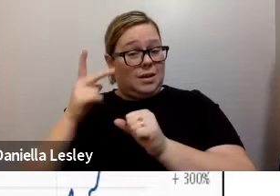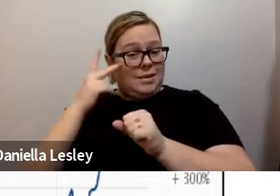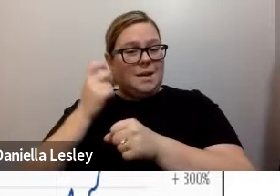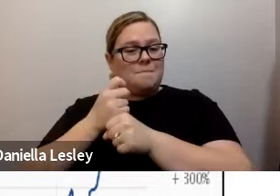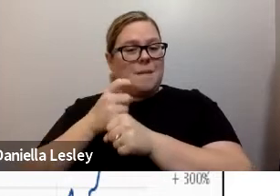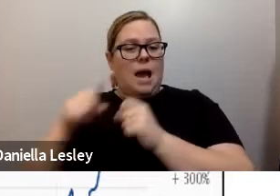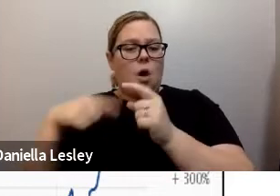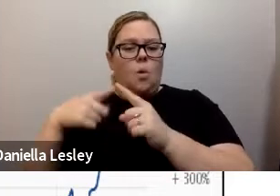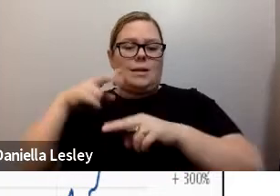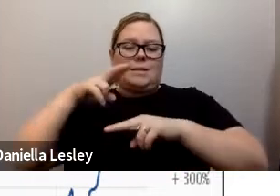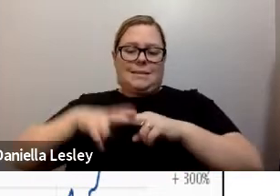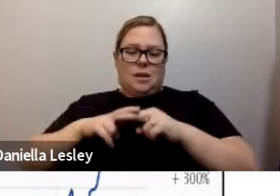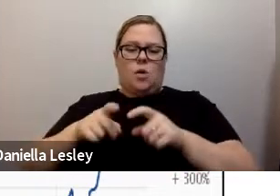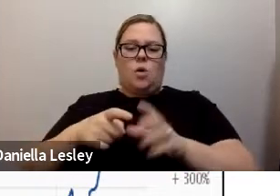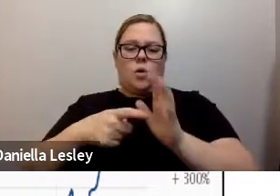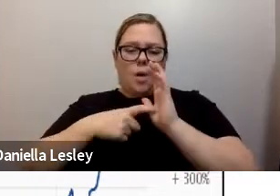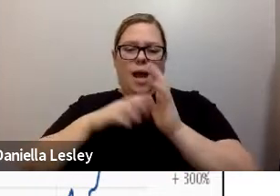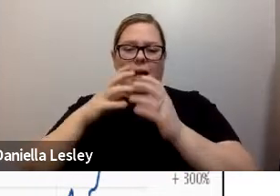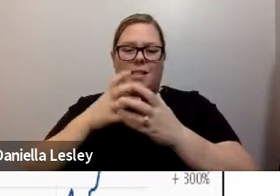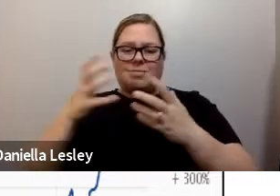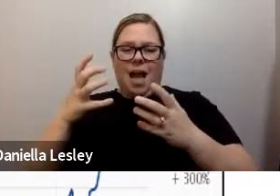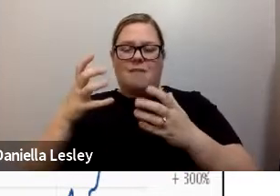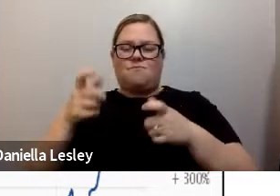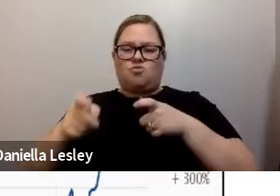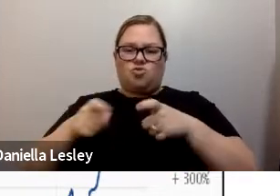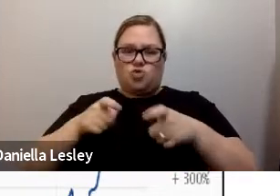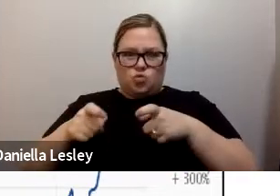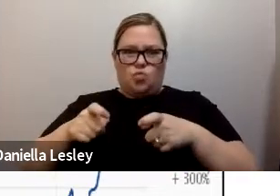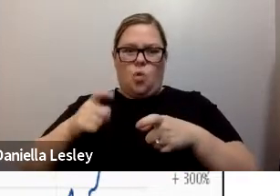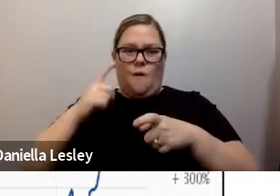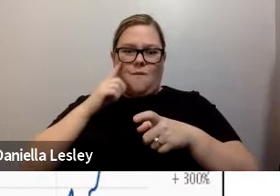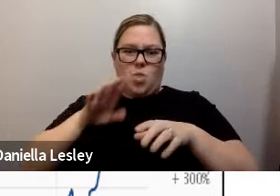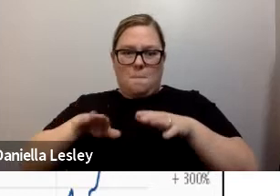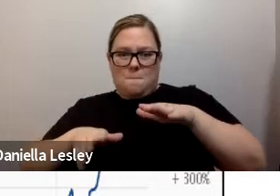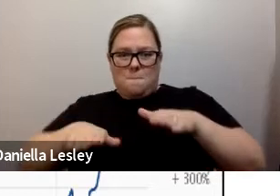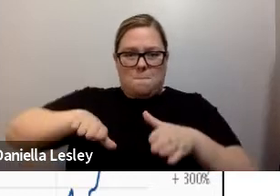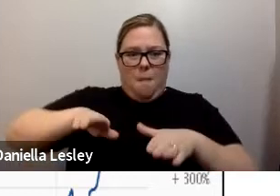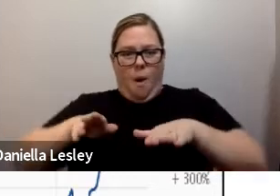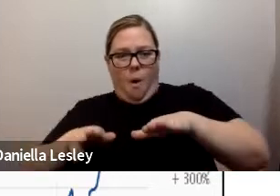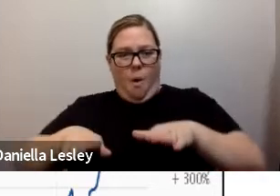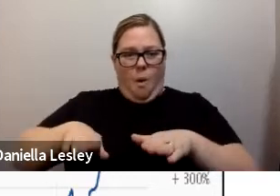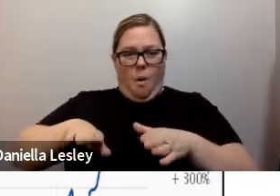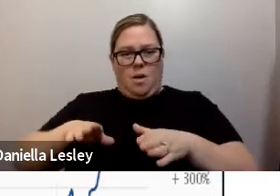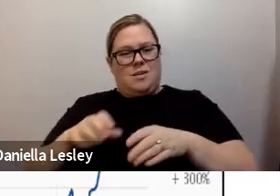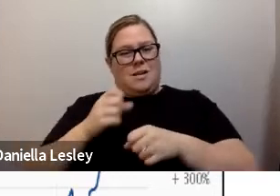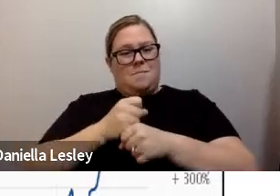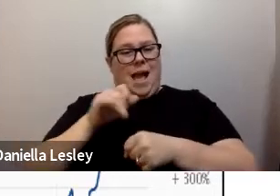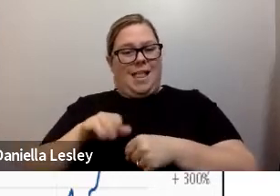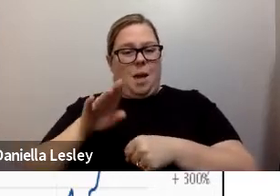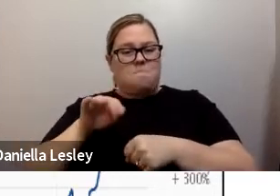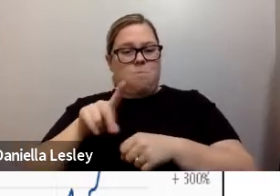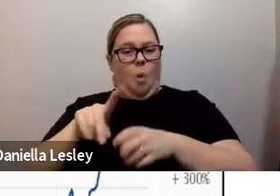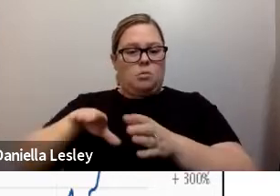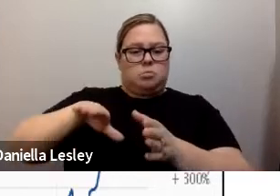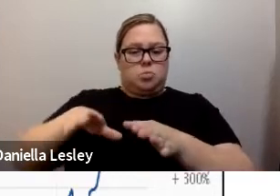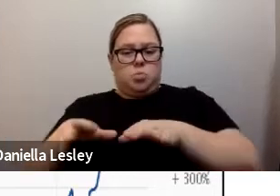you're sitting and requires a lot of fine control of the board. So you're basically making that board tilt with